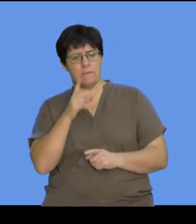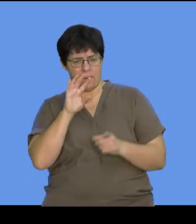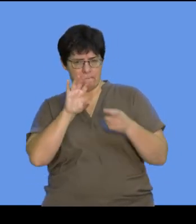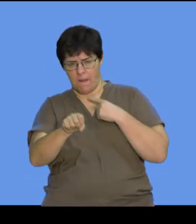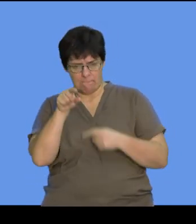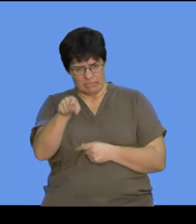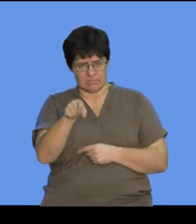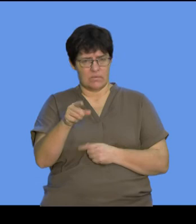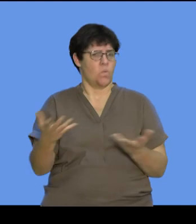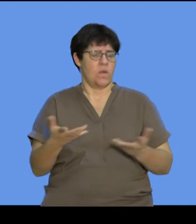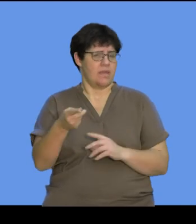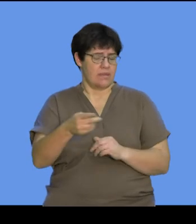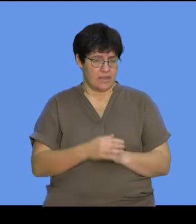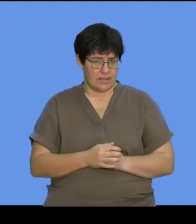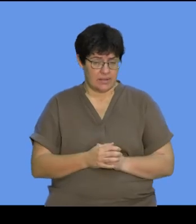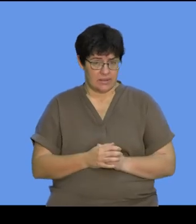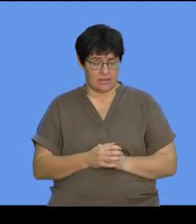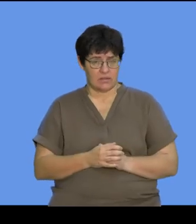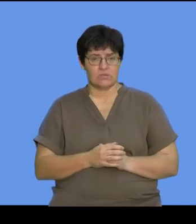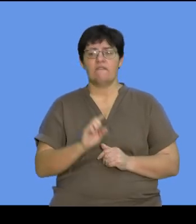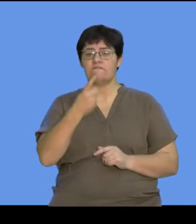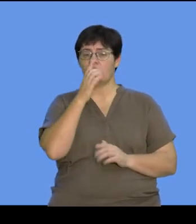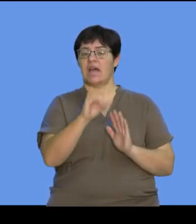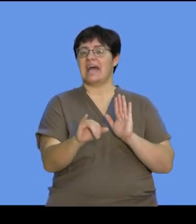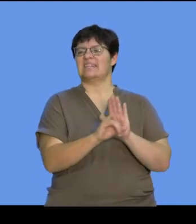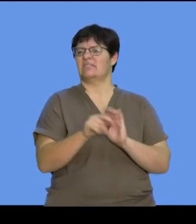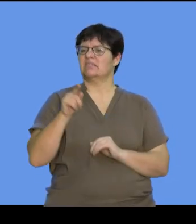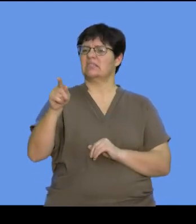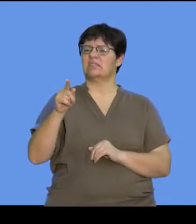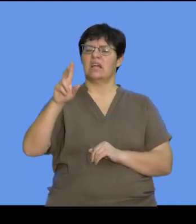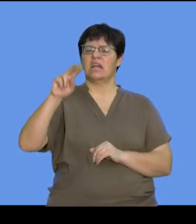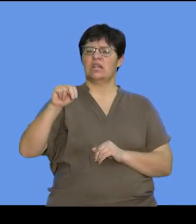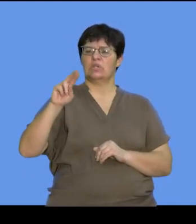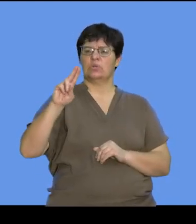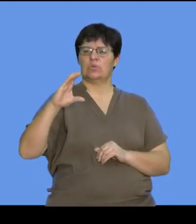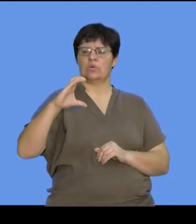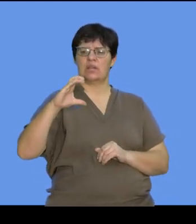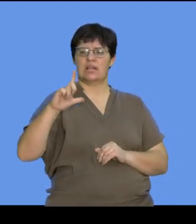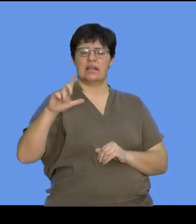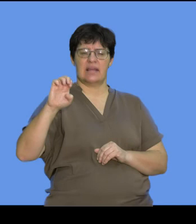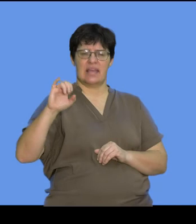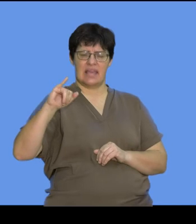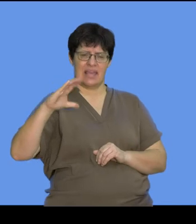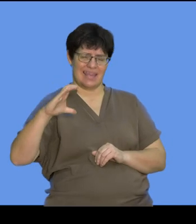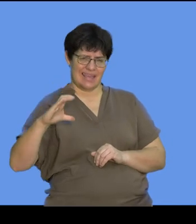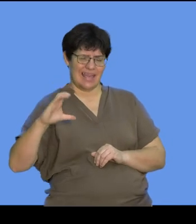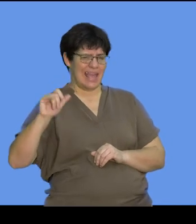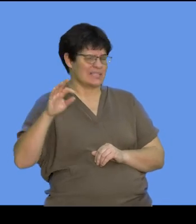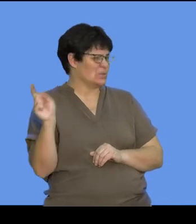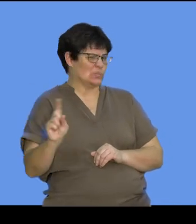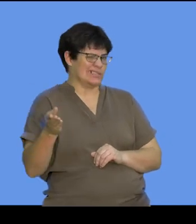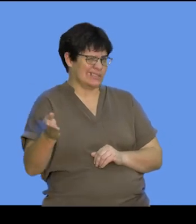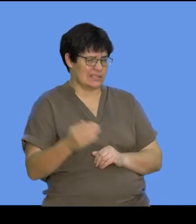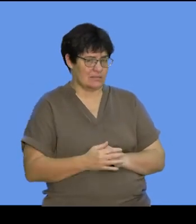nucleic acid may be found. So let's try and identify which nucleic acid is illustrated in this